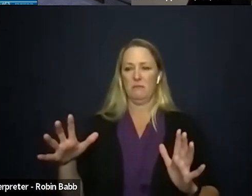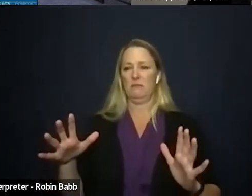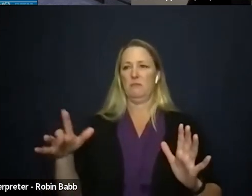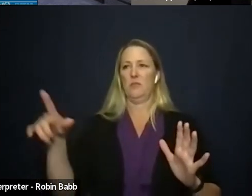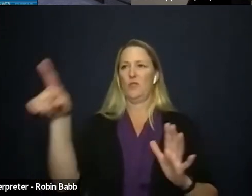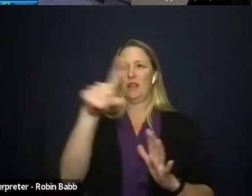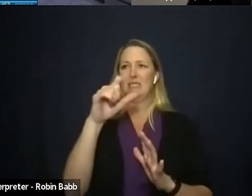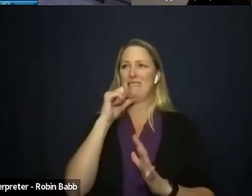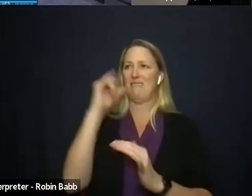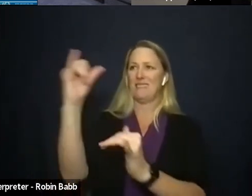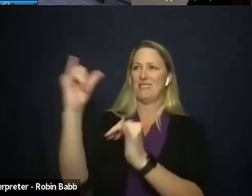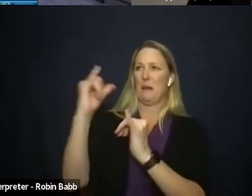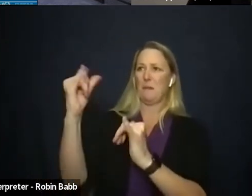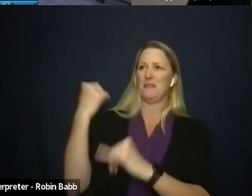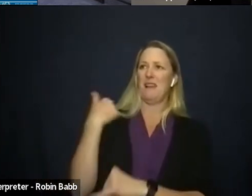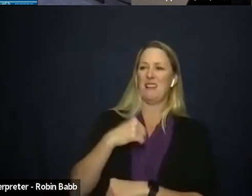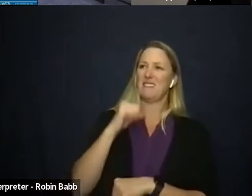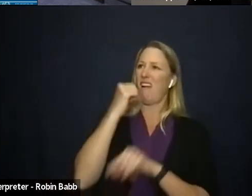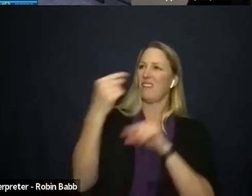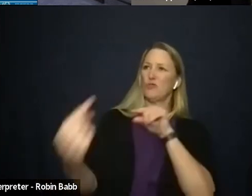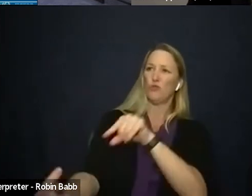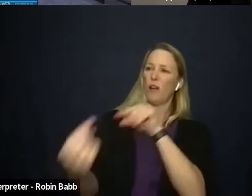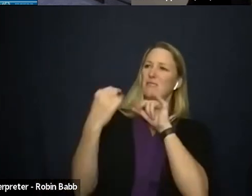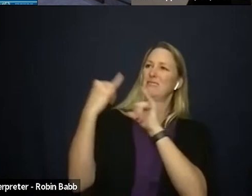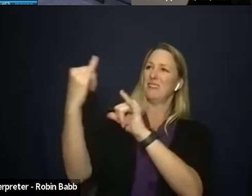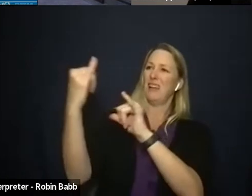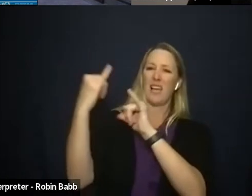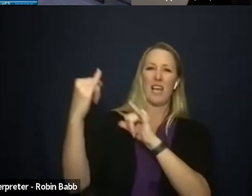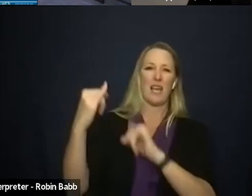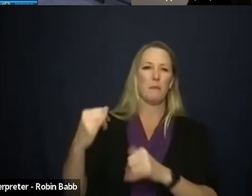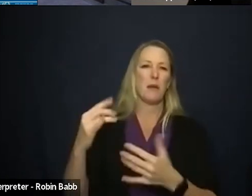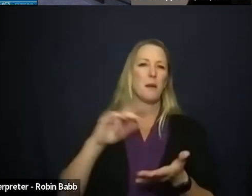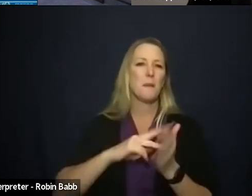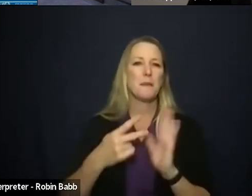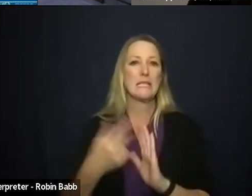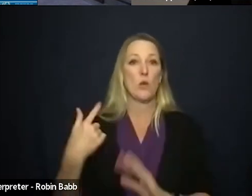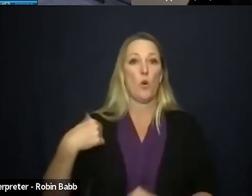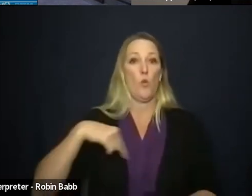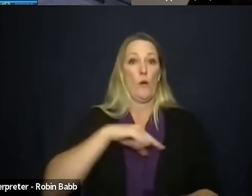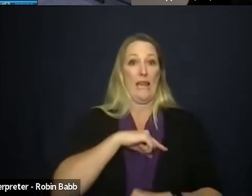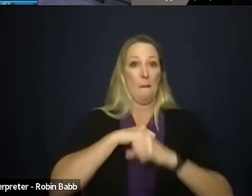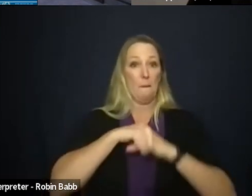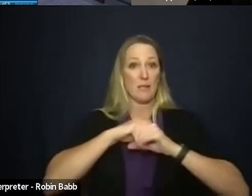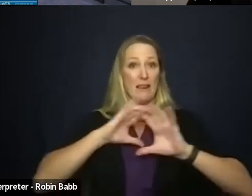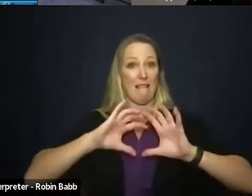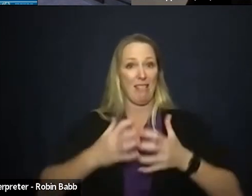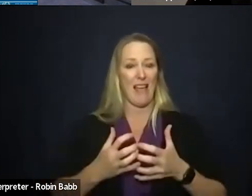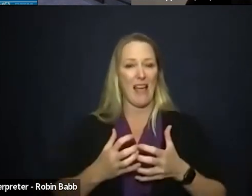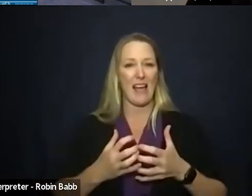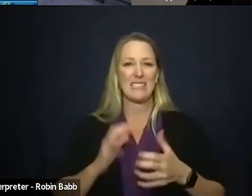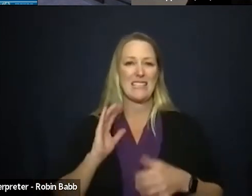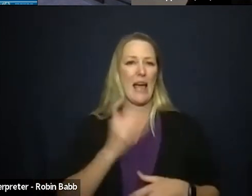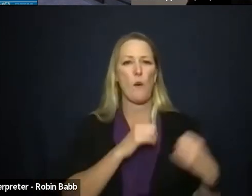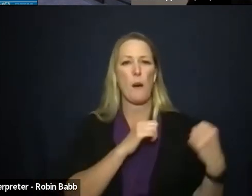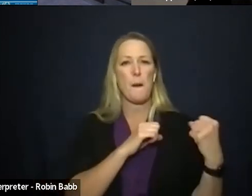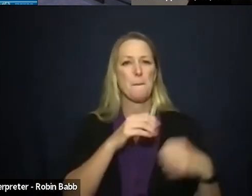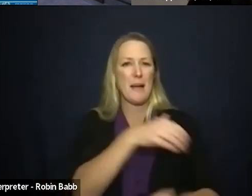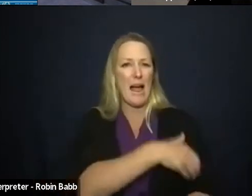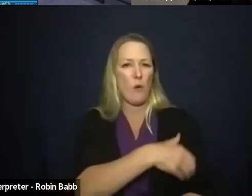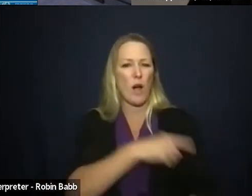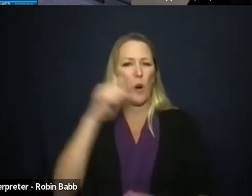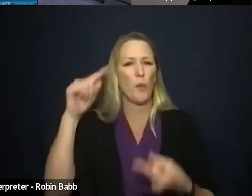struggles together only serves to dilute the voting power of the protected class also a seventh district map will create a system that